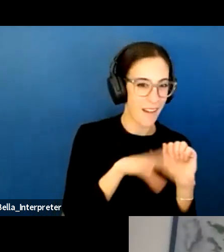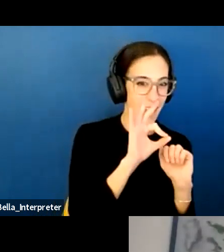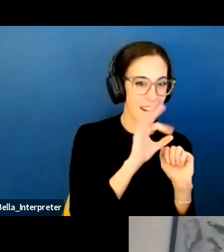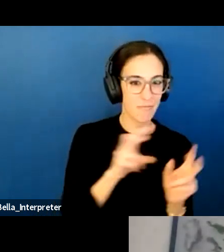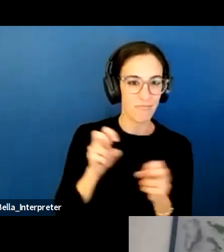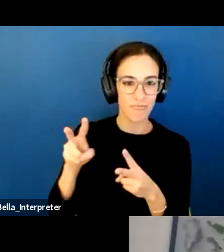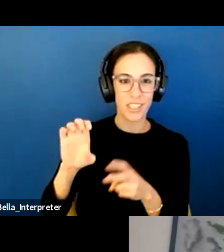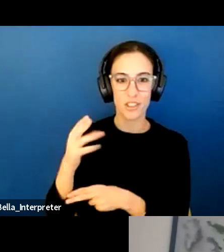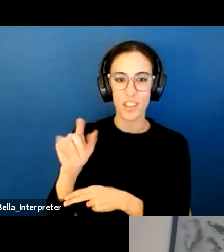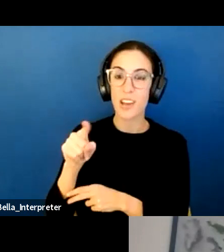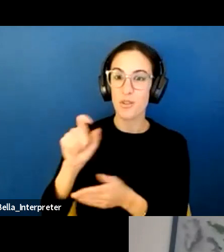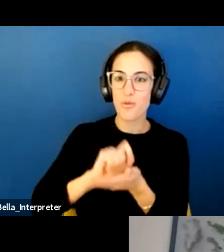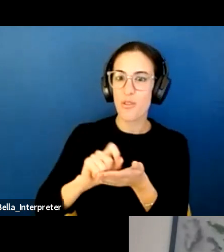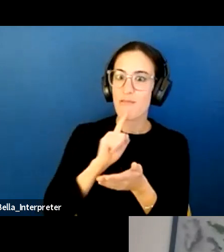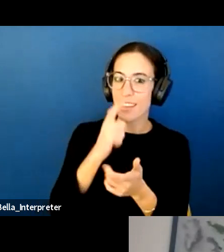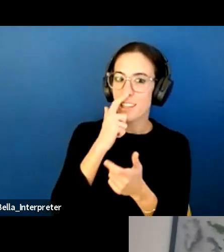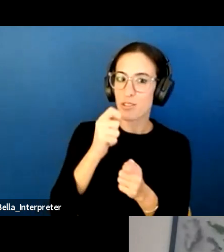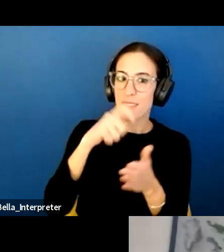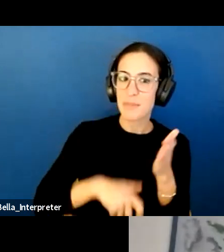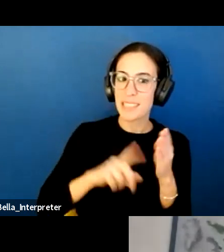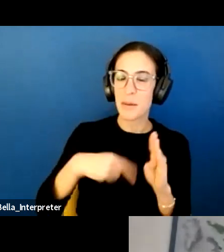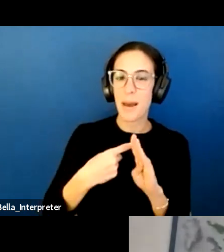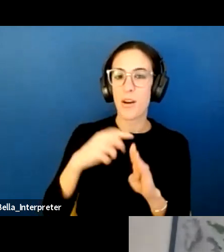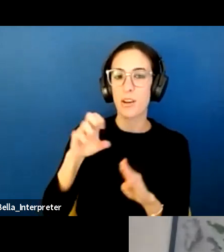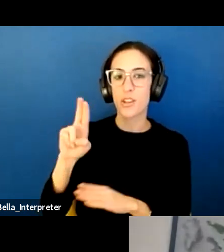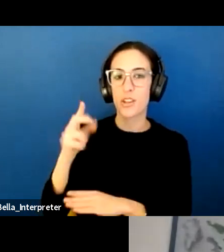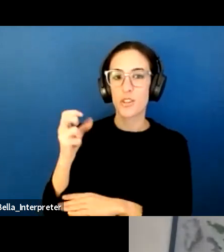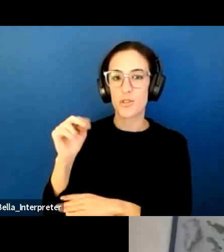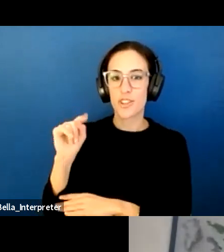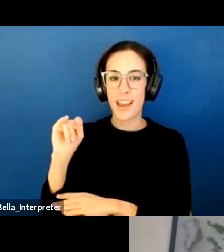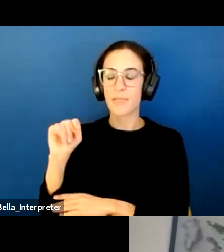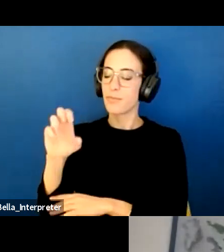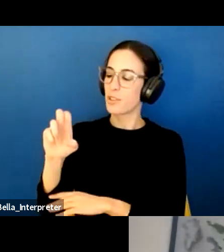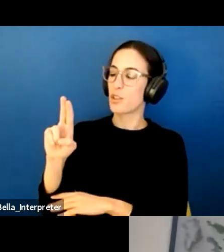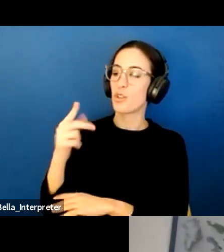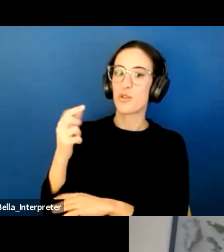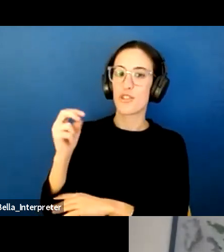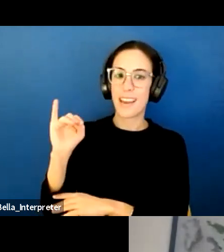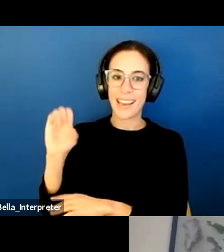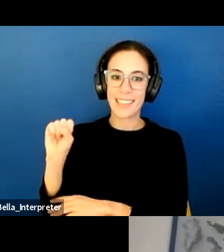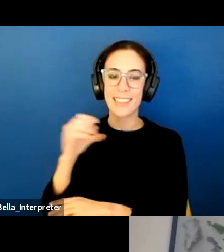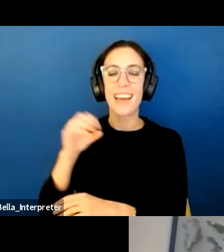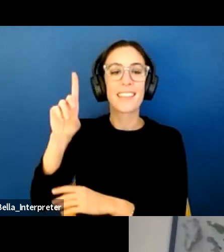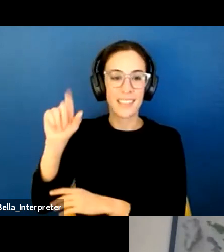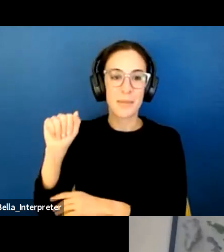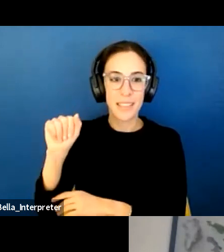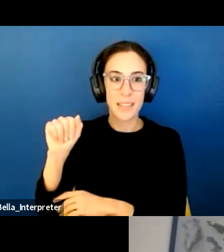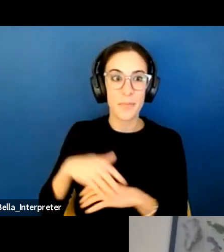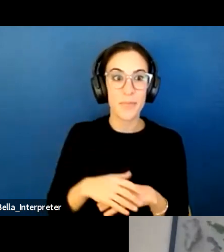and disability recently. I'm going to try and find that and throw in that link too for people to continue learning.